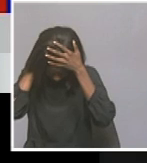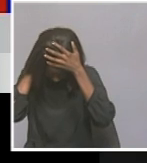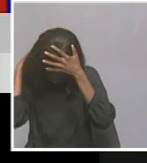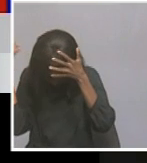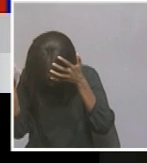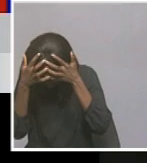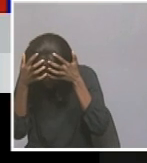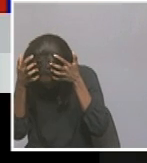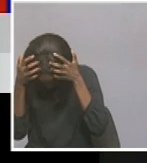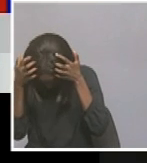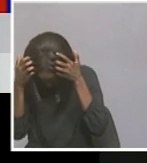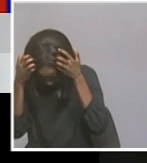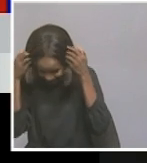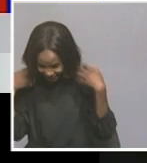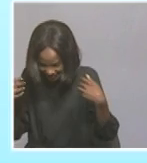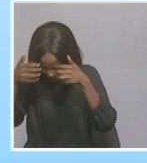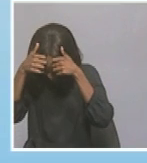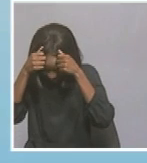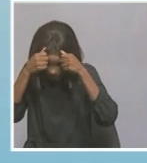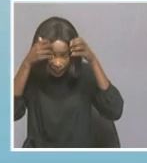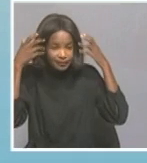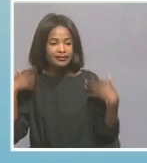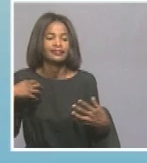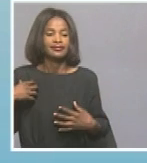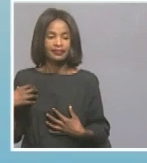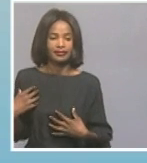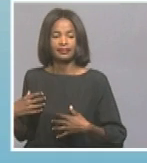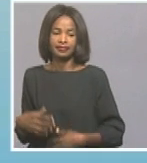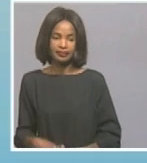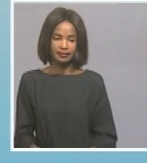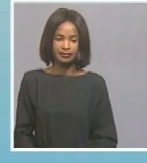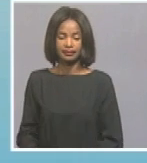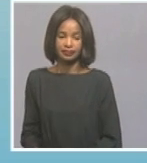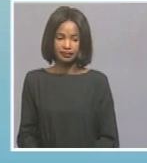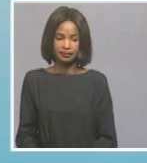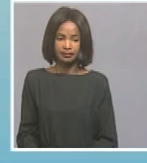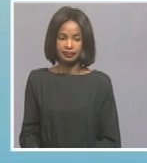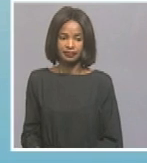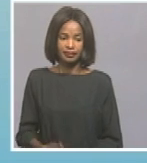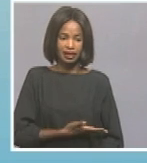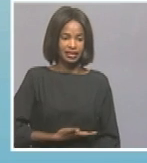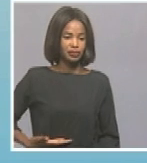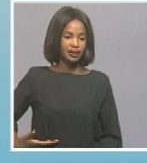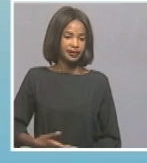Is it? Meina, maybe you can just ask the producer,